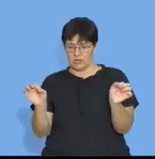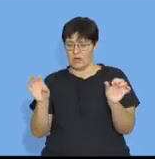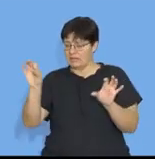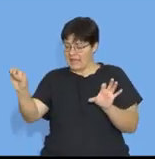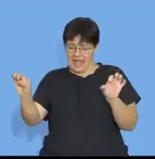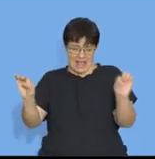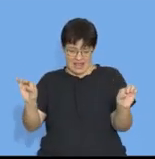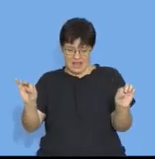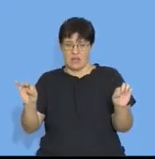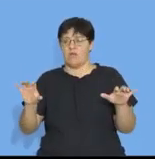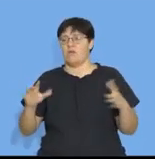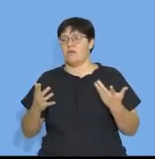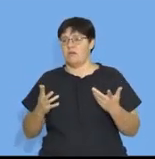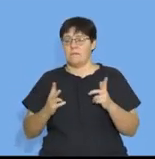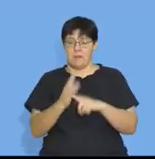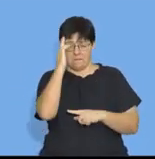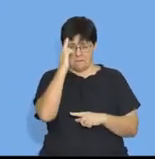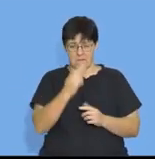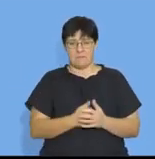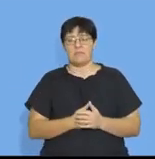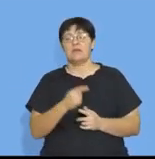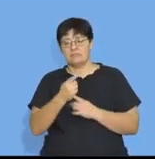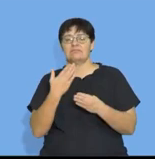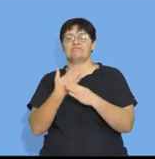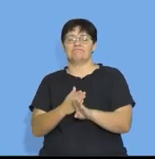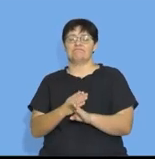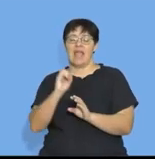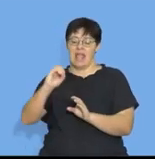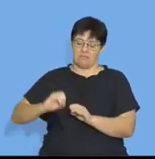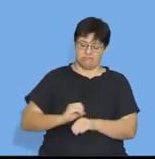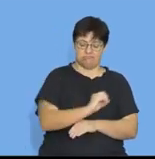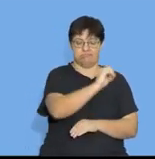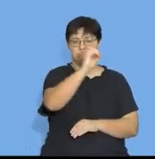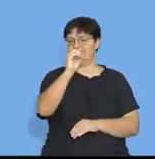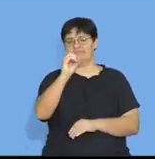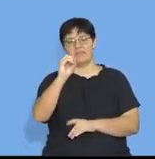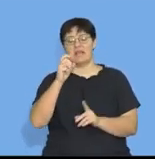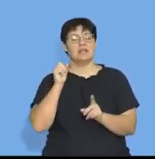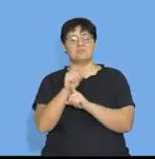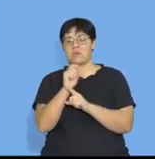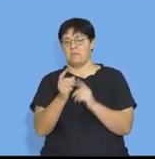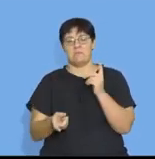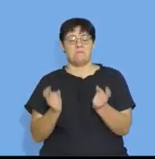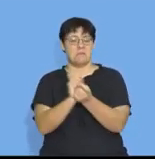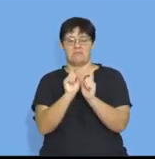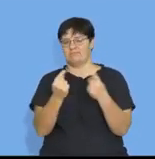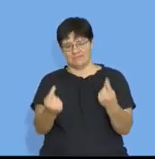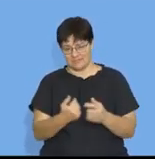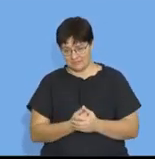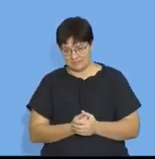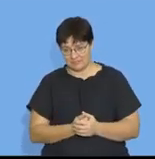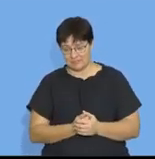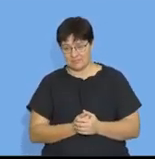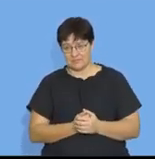the fallopian tubes are either tied up and cut, and this prevents an egg from meeting a sperm that